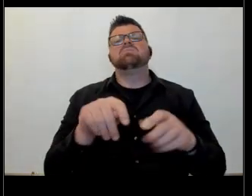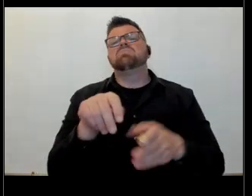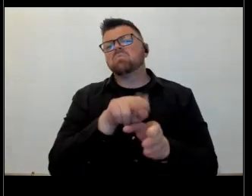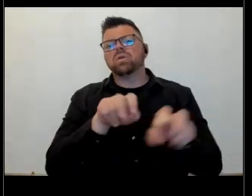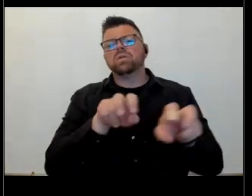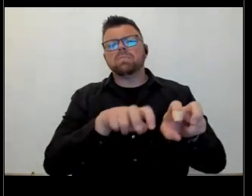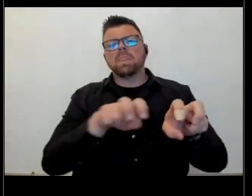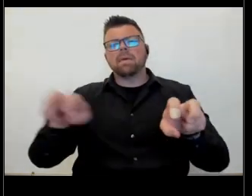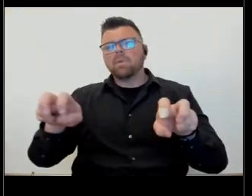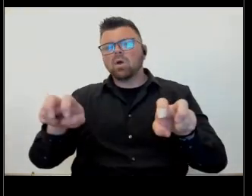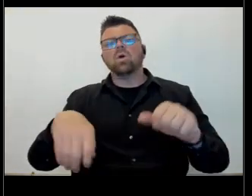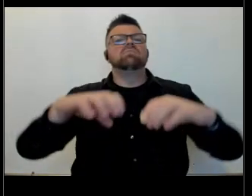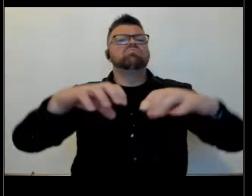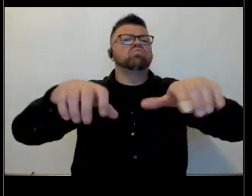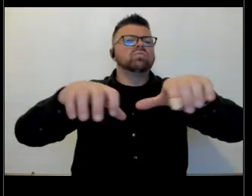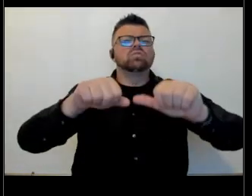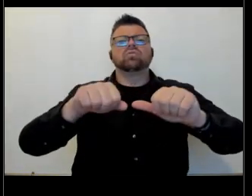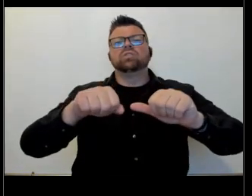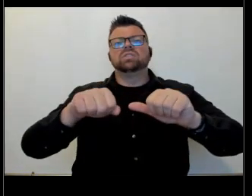urinals in the men's room.